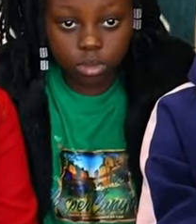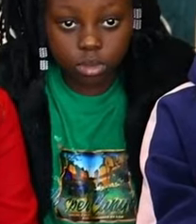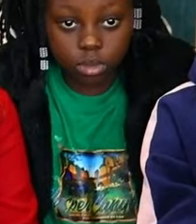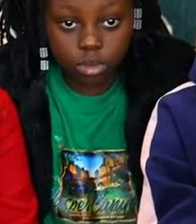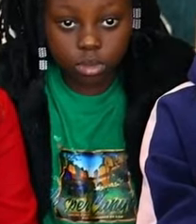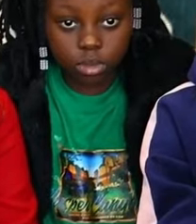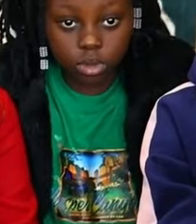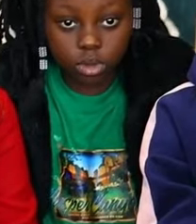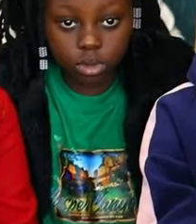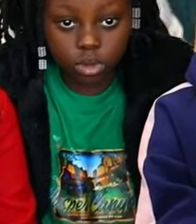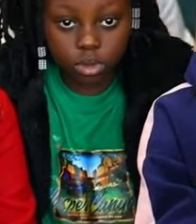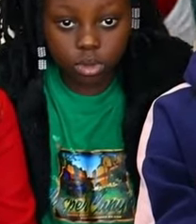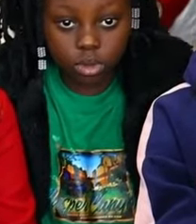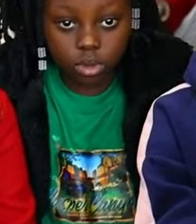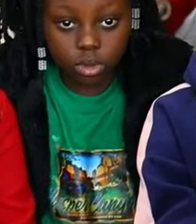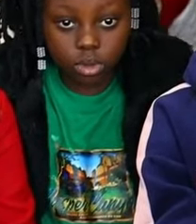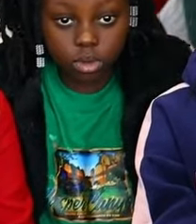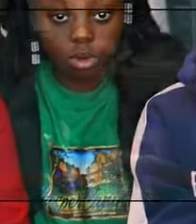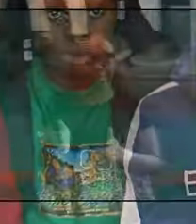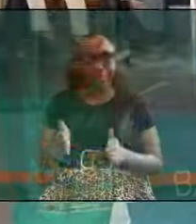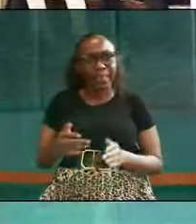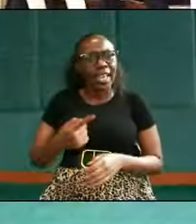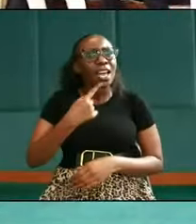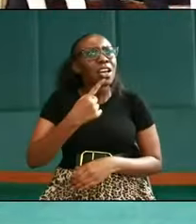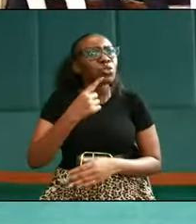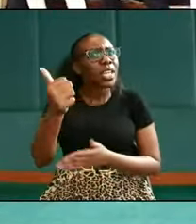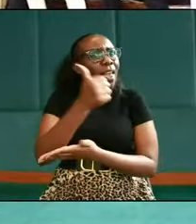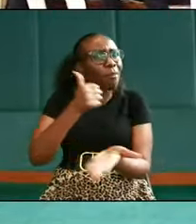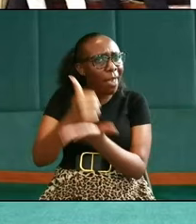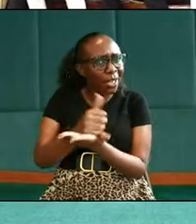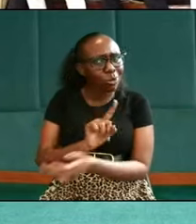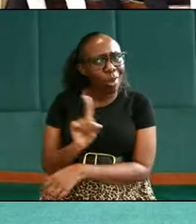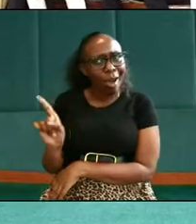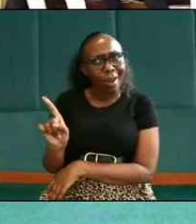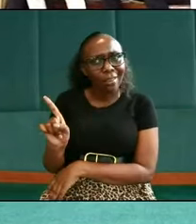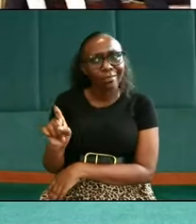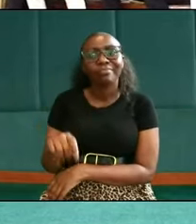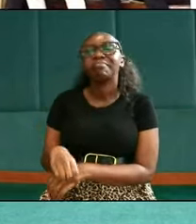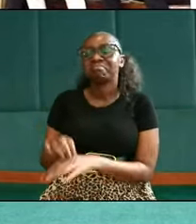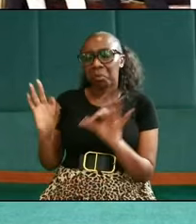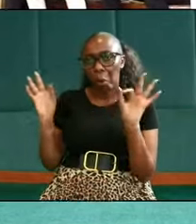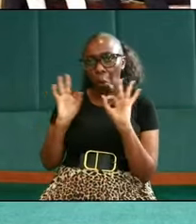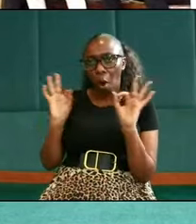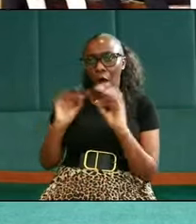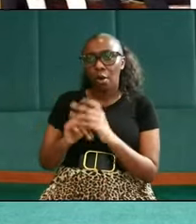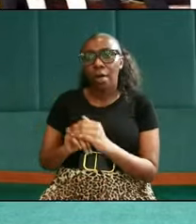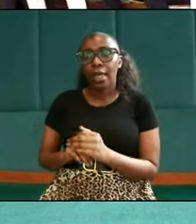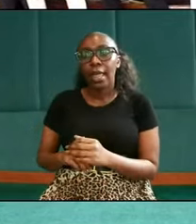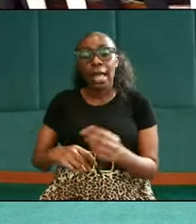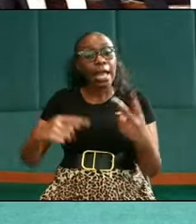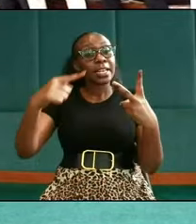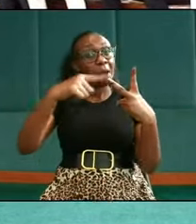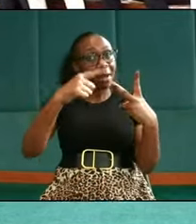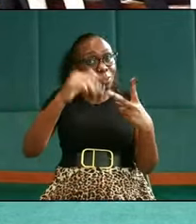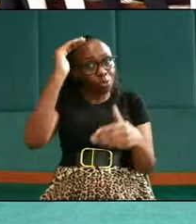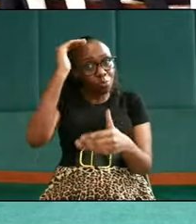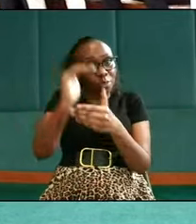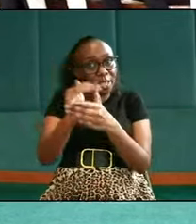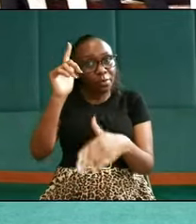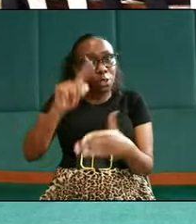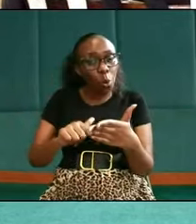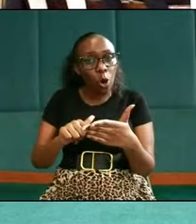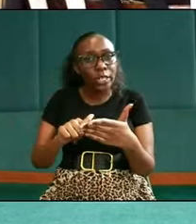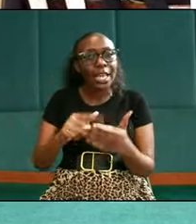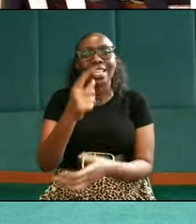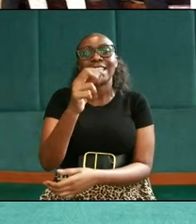persons. Wow. Could we say amen to her? The second fundamental belief is